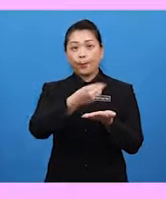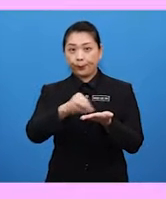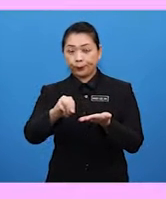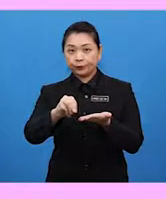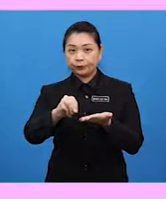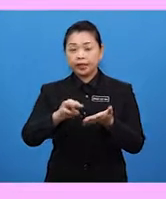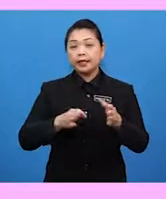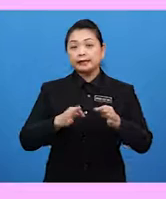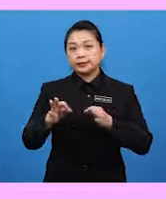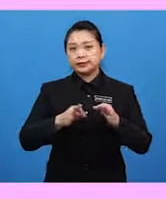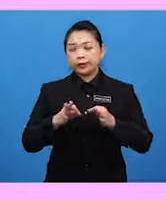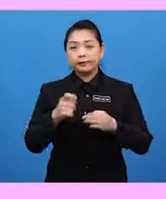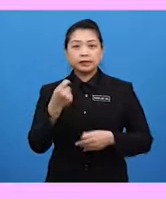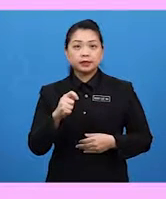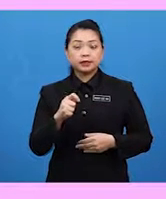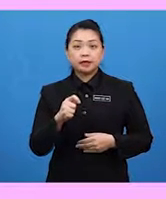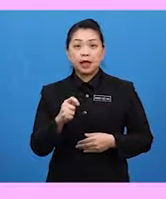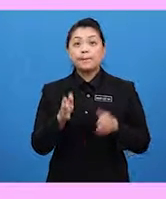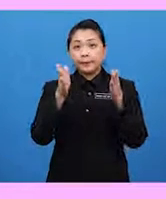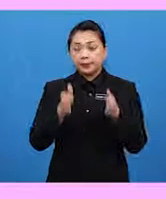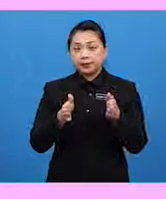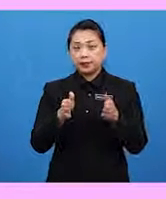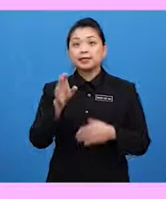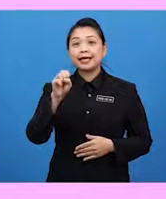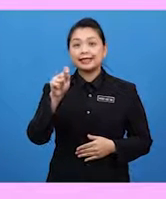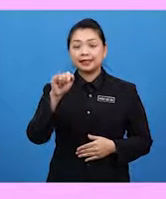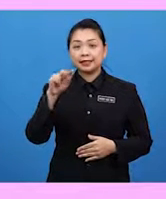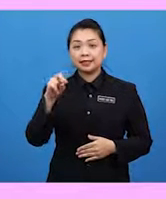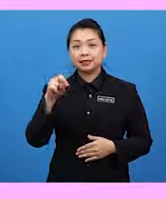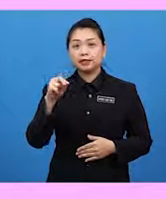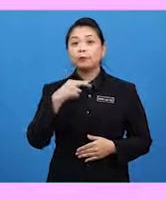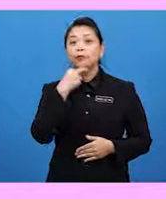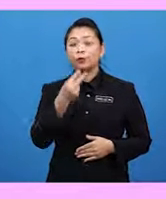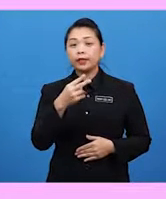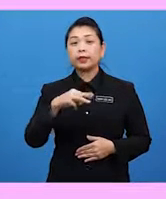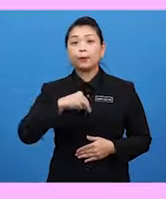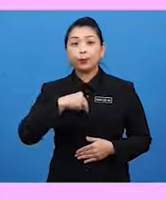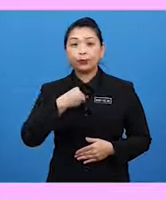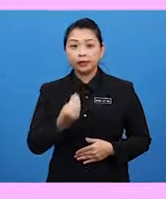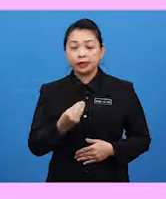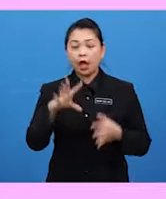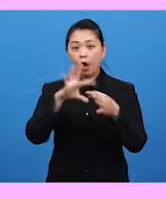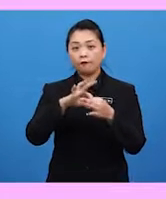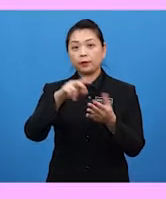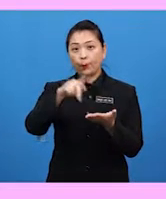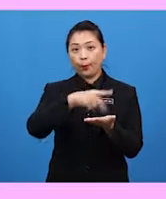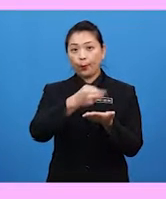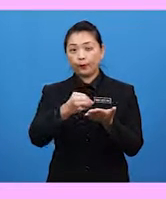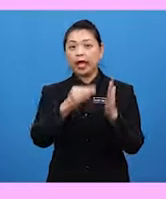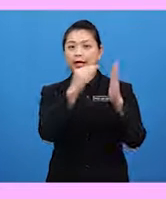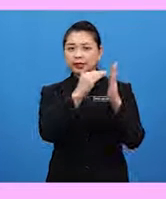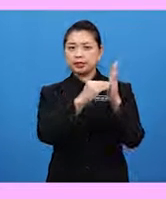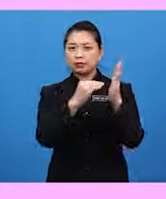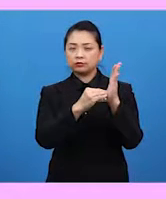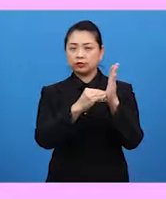Describe the persona, setting, tone, and mood of the poem. List down the themes and